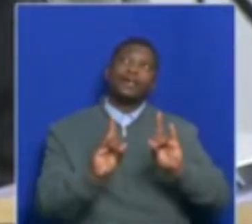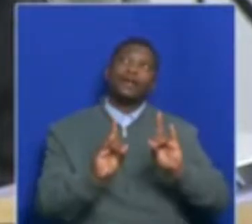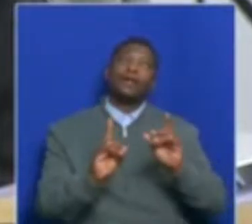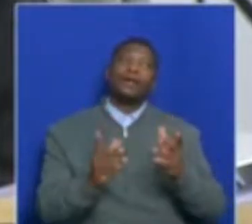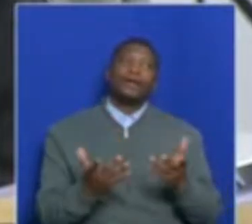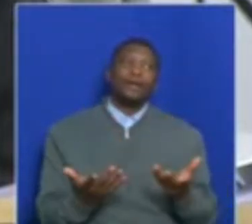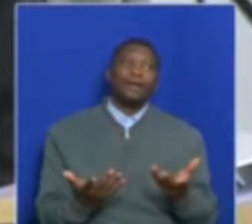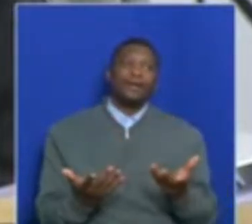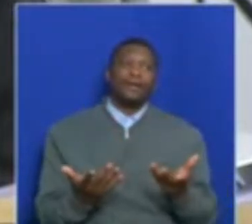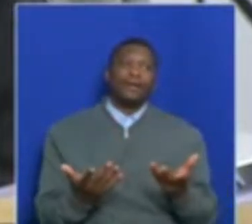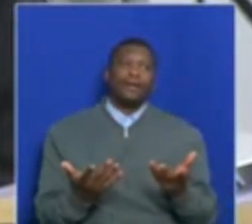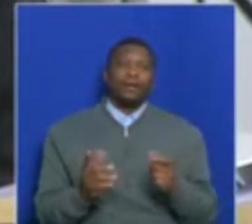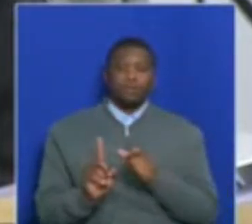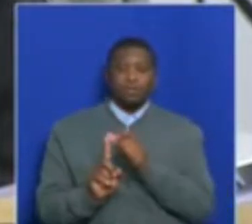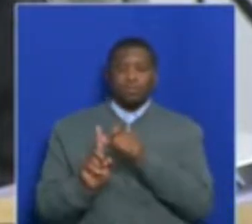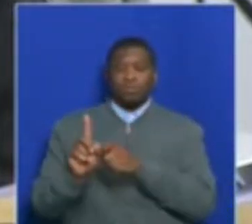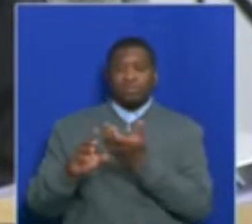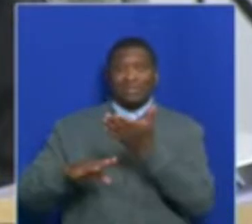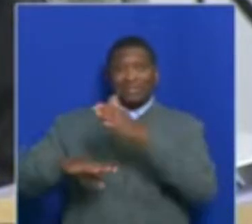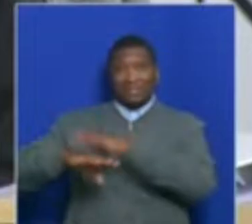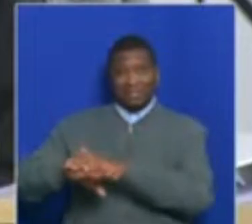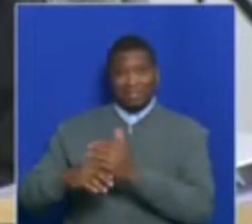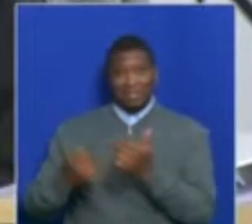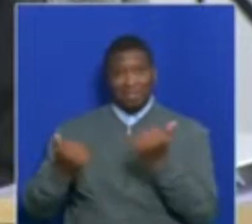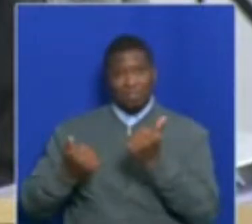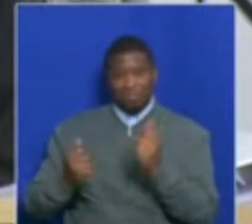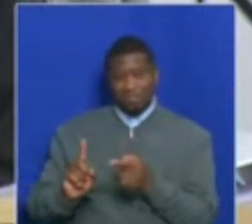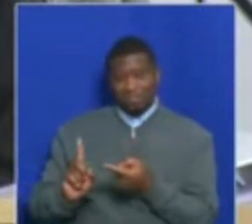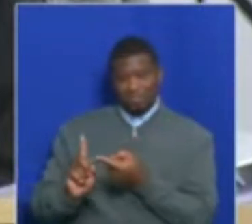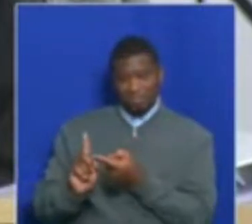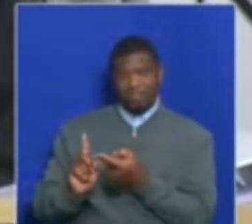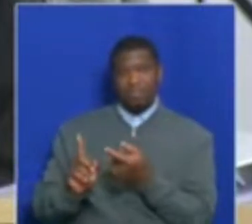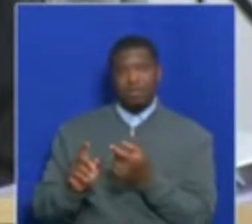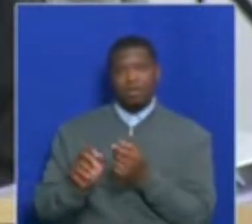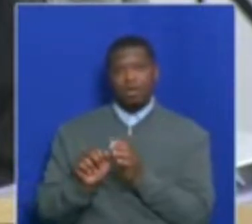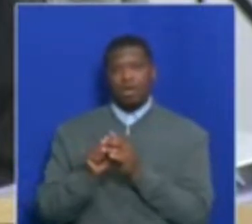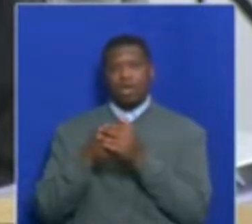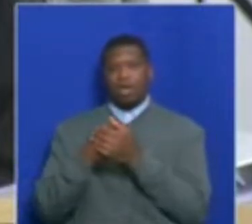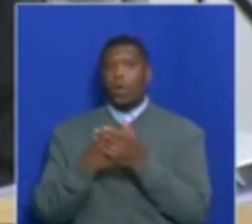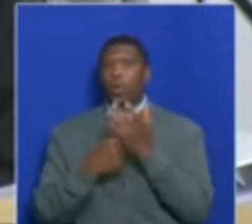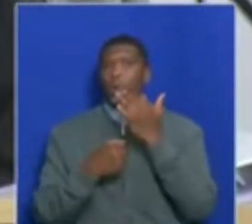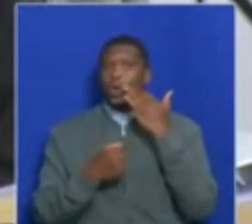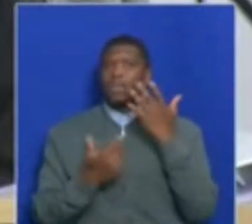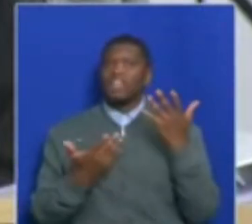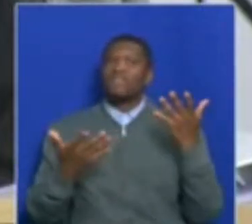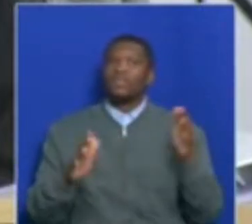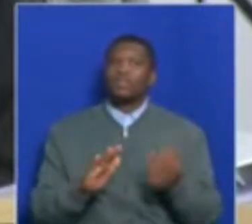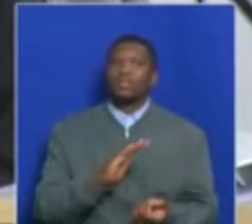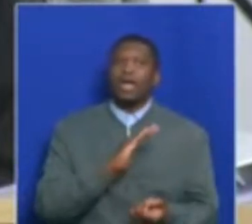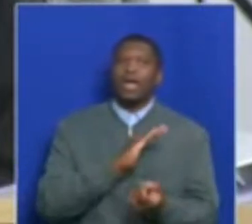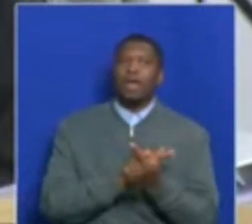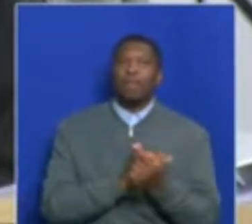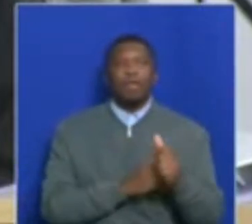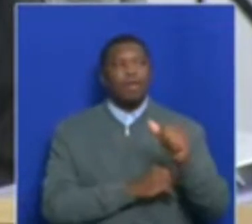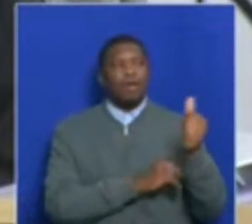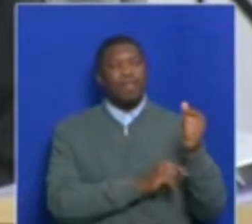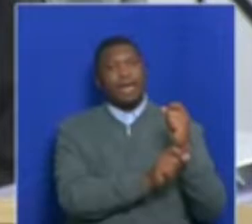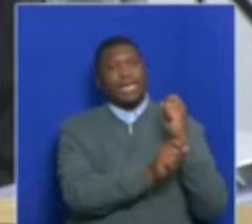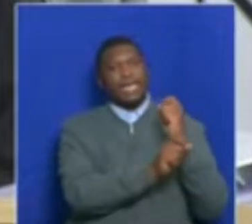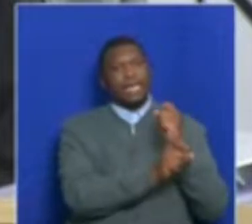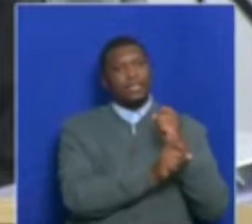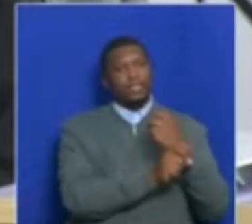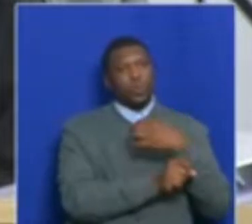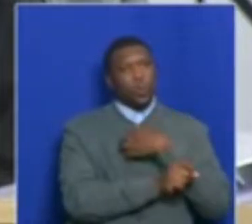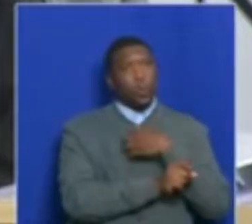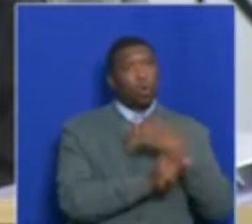deceased went into hiding after he received threats from rival taxi owners.